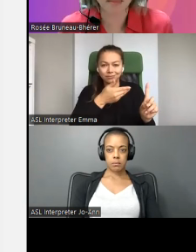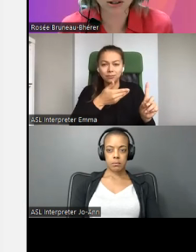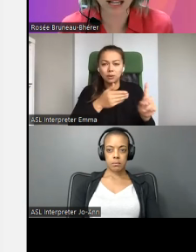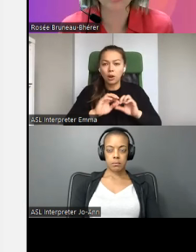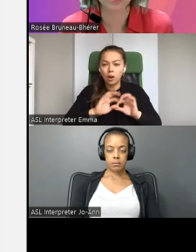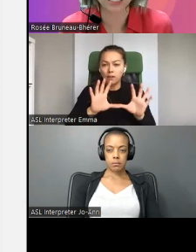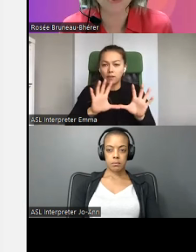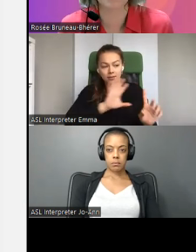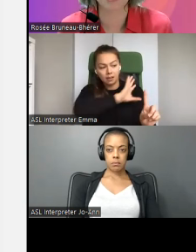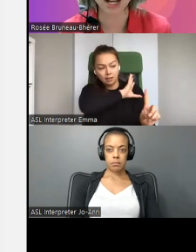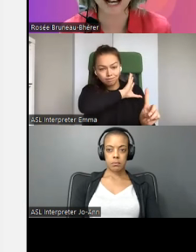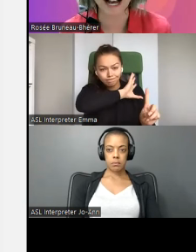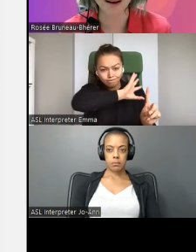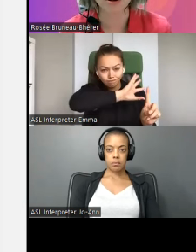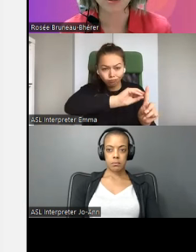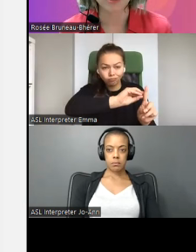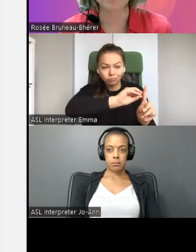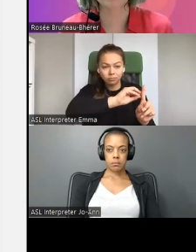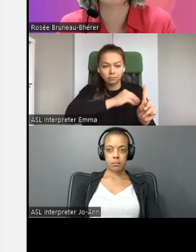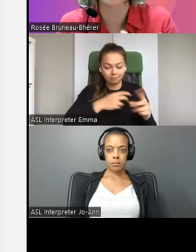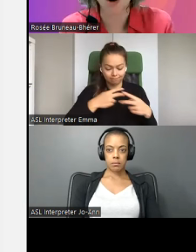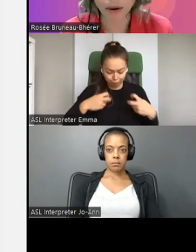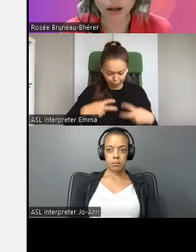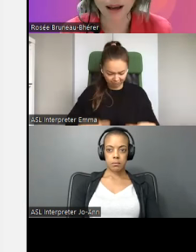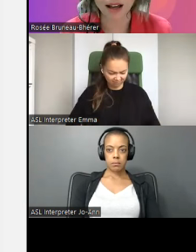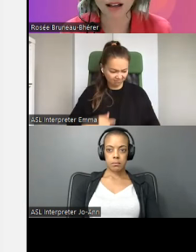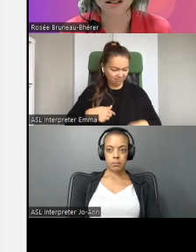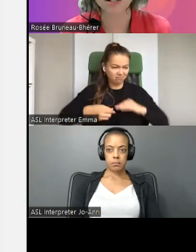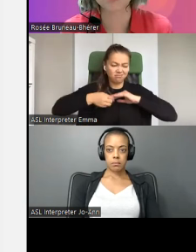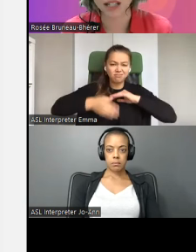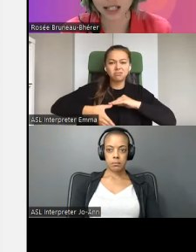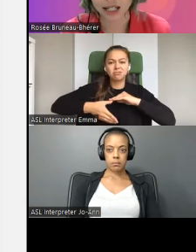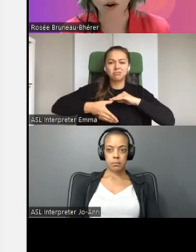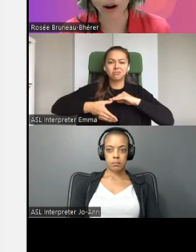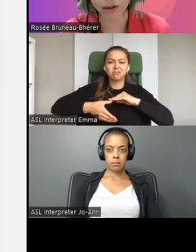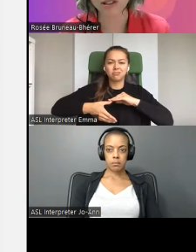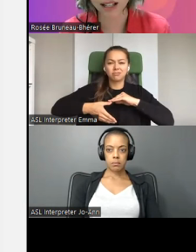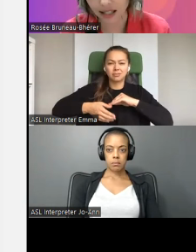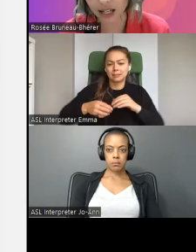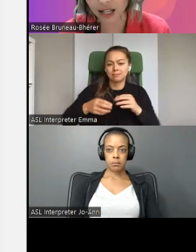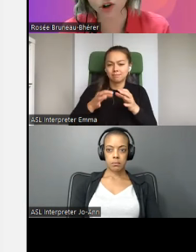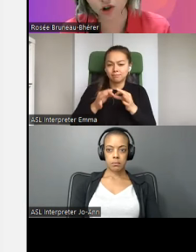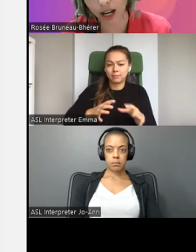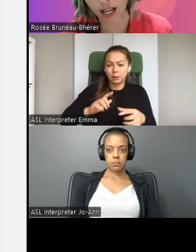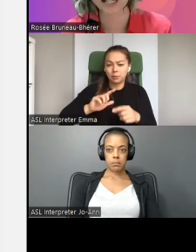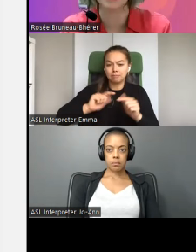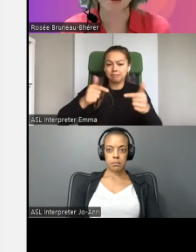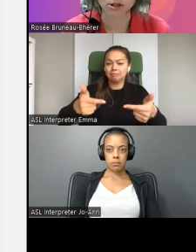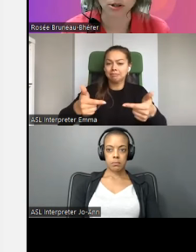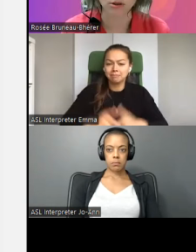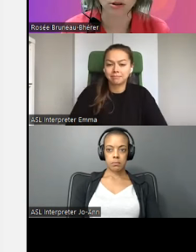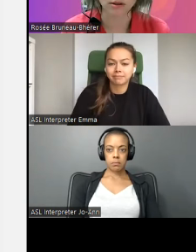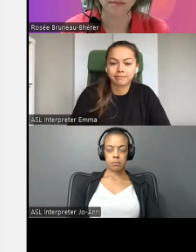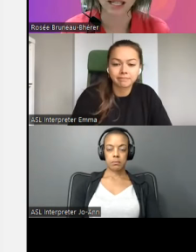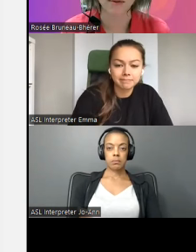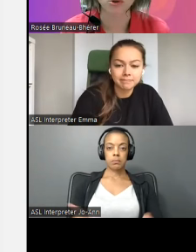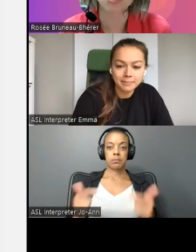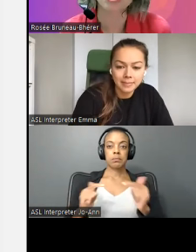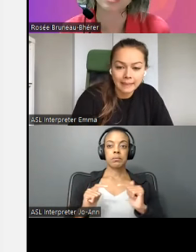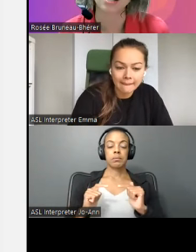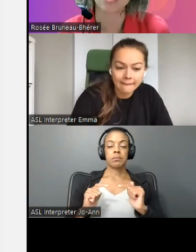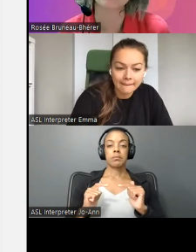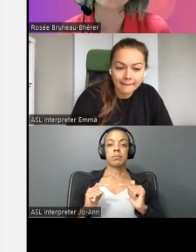makes of himself. And this will bring about distress, something that's hard to manage. And then there are hard behaviors, which will be